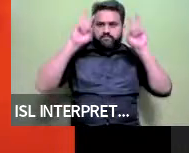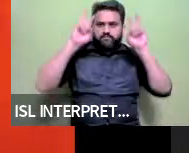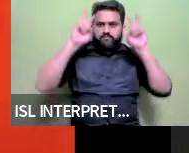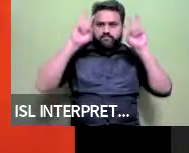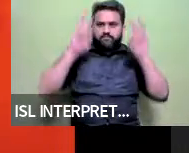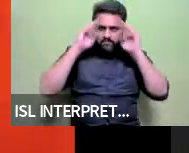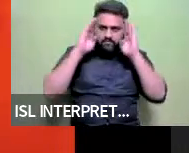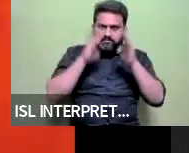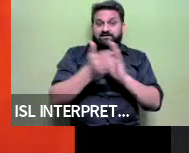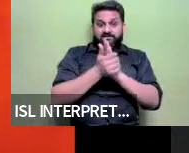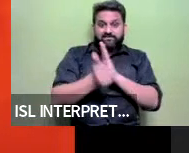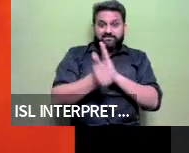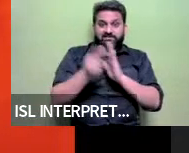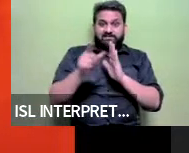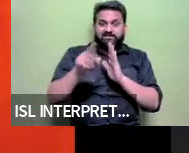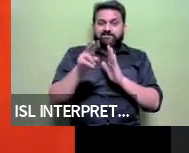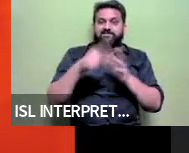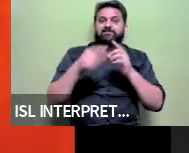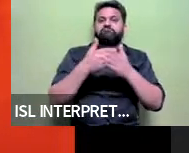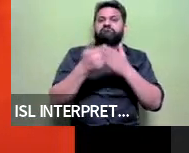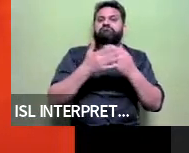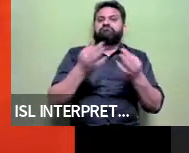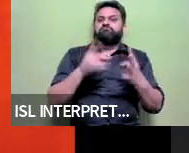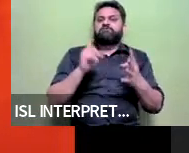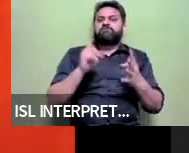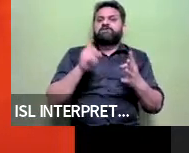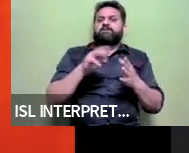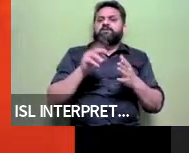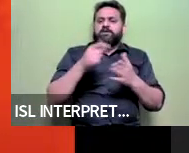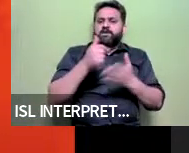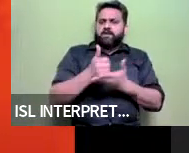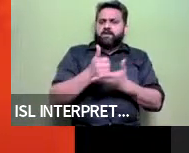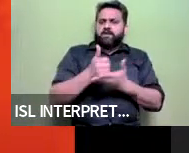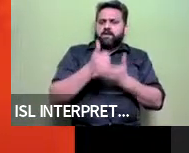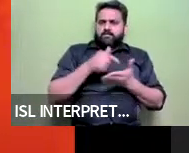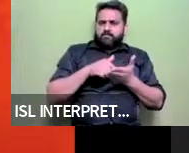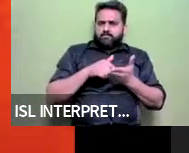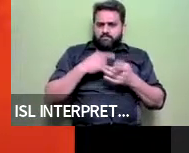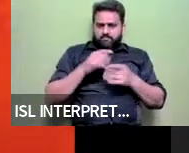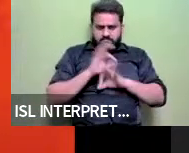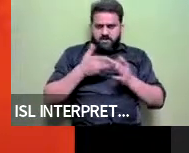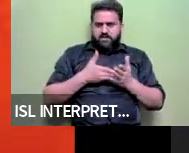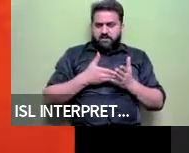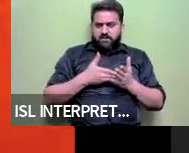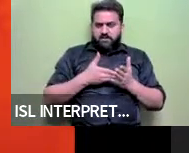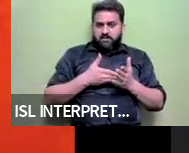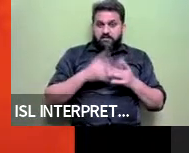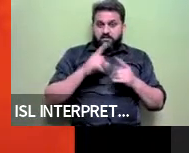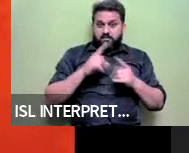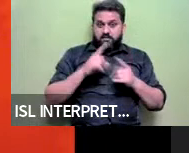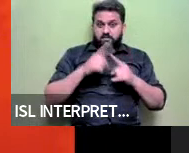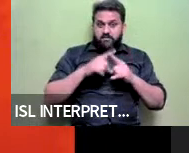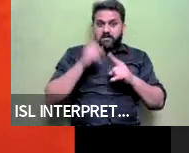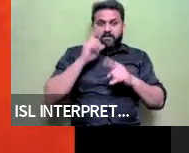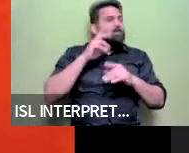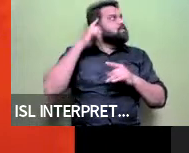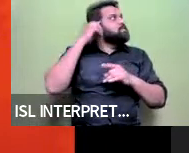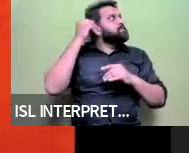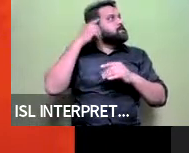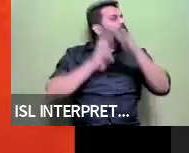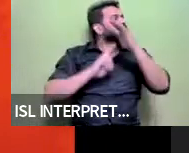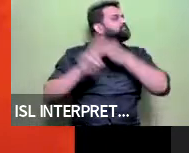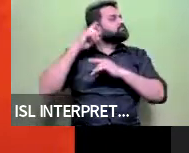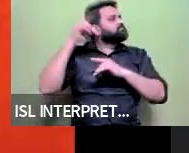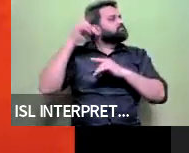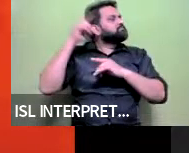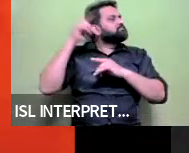skills which we have given you, it will help you. It will prepare you. But your instinct is also important.